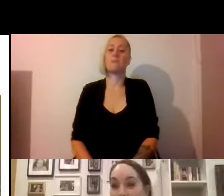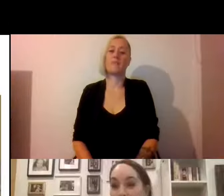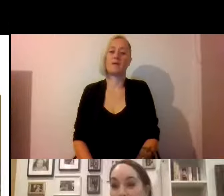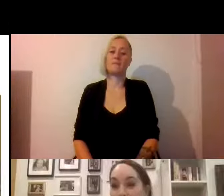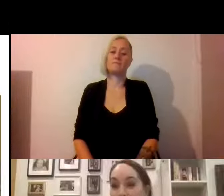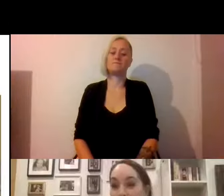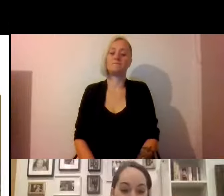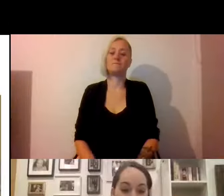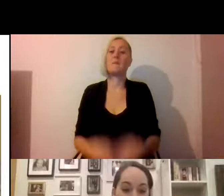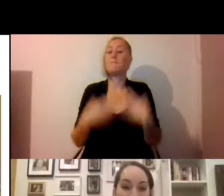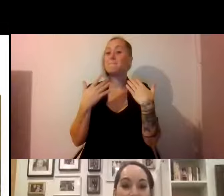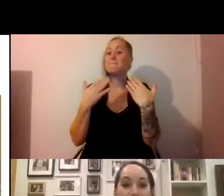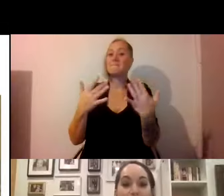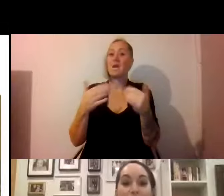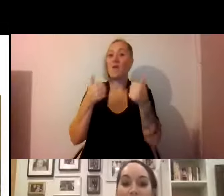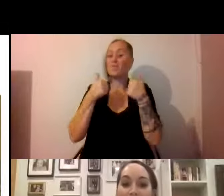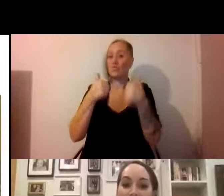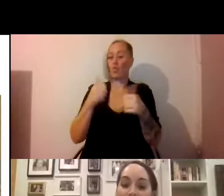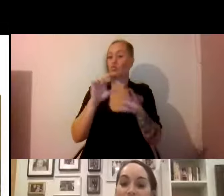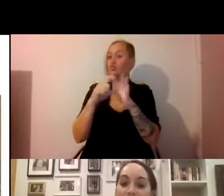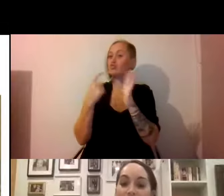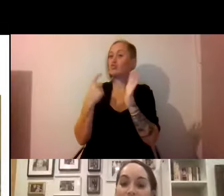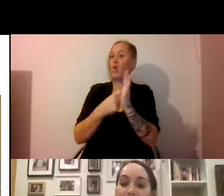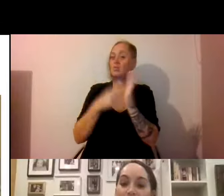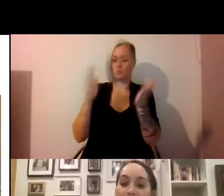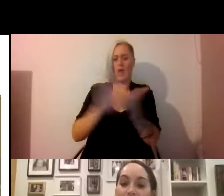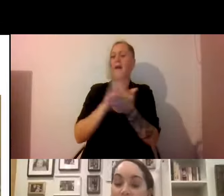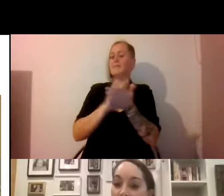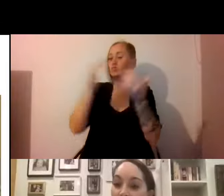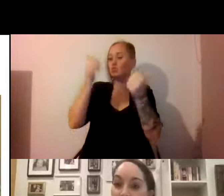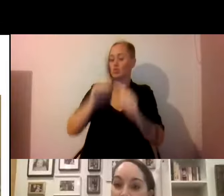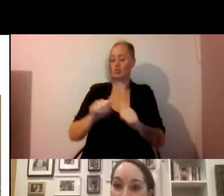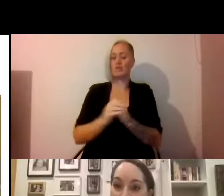that. But other things that are really important are eye